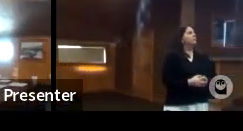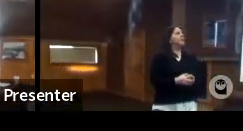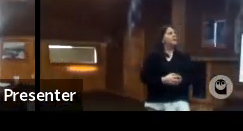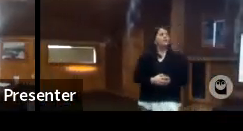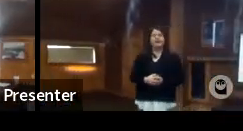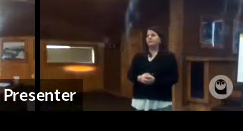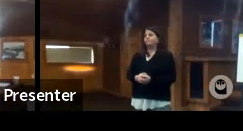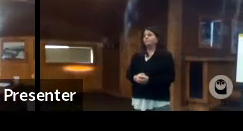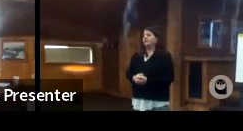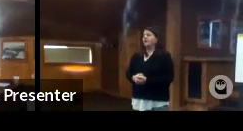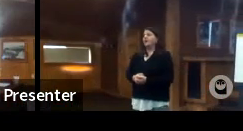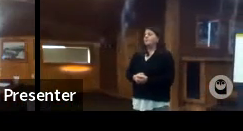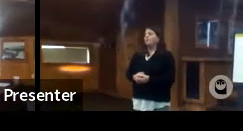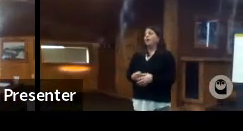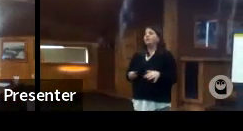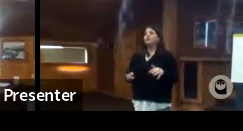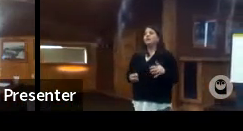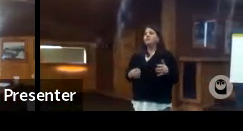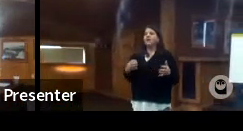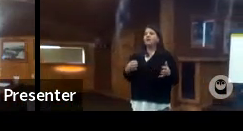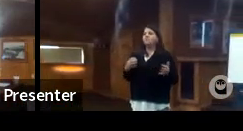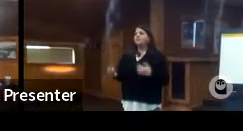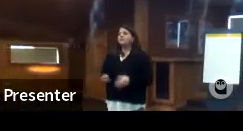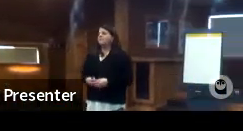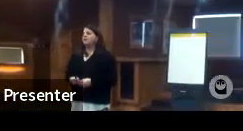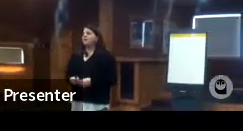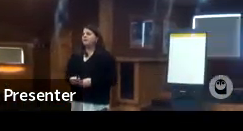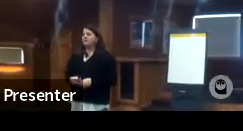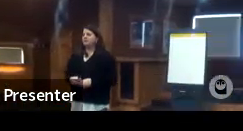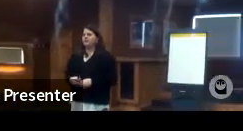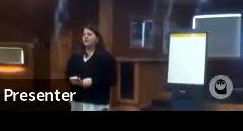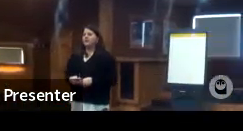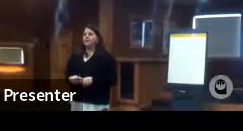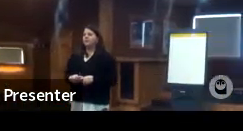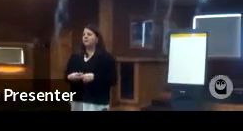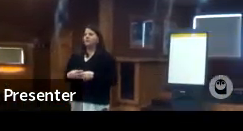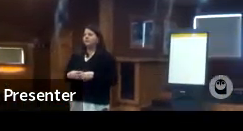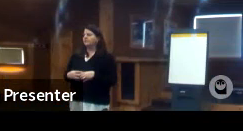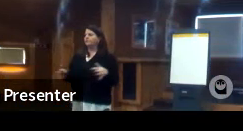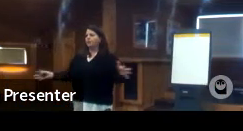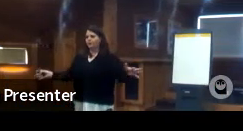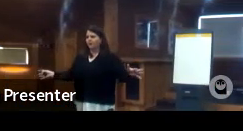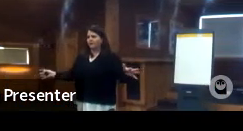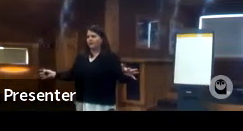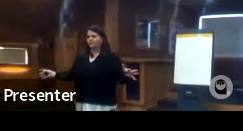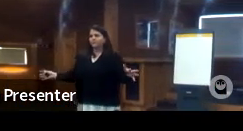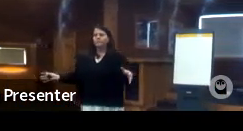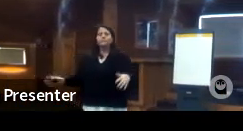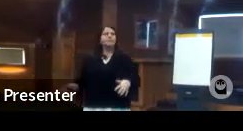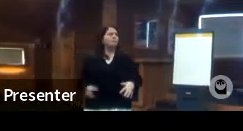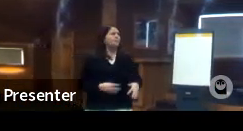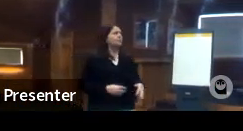Okay, so we want to educate. We also want to educate on myths and biases, because our community is full of